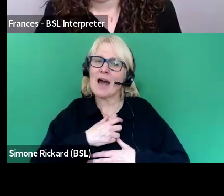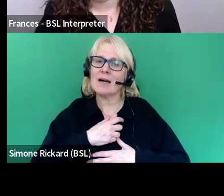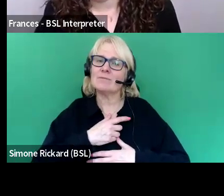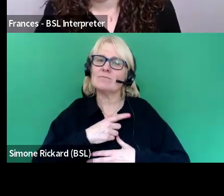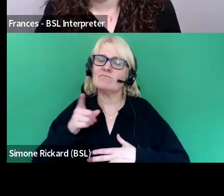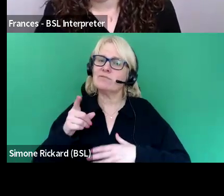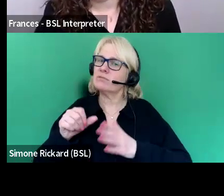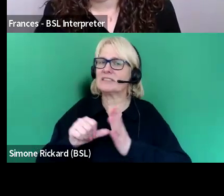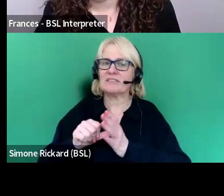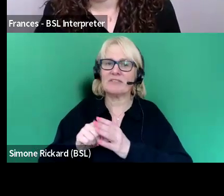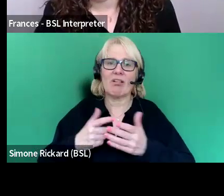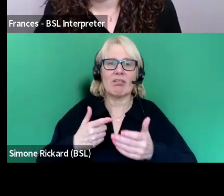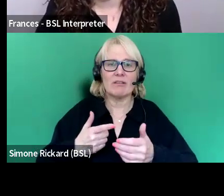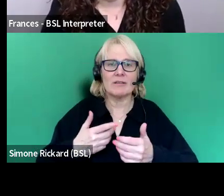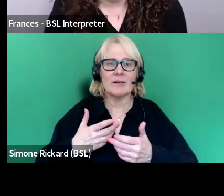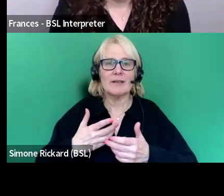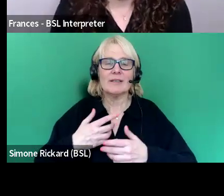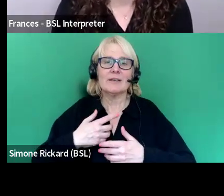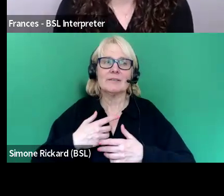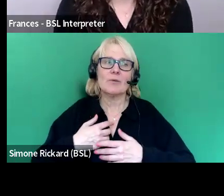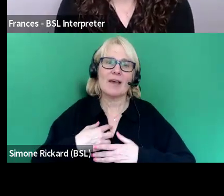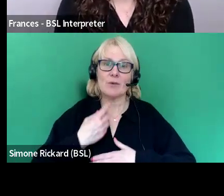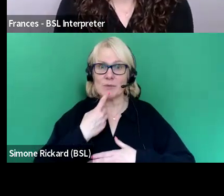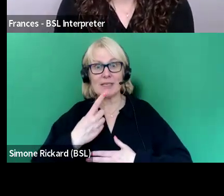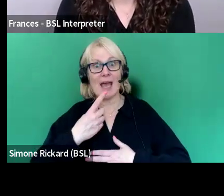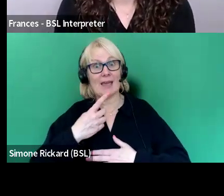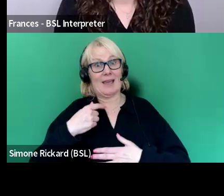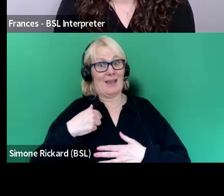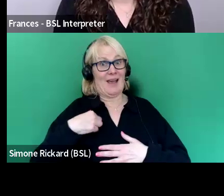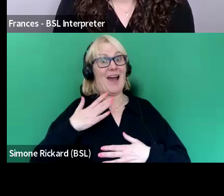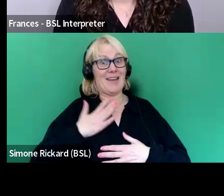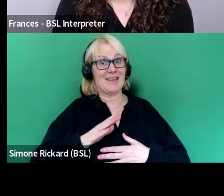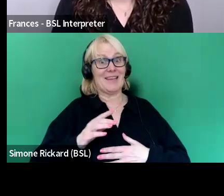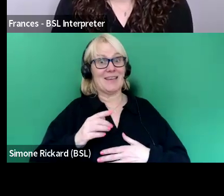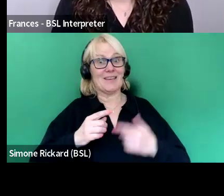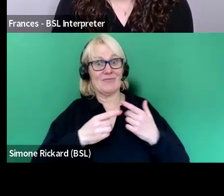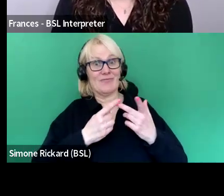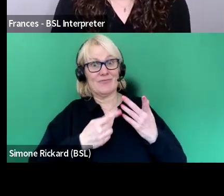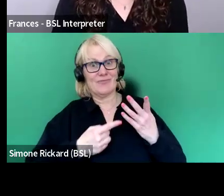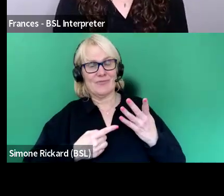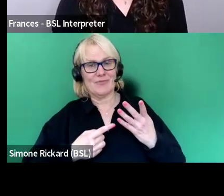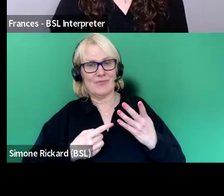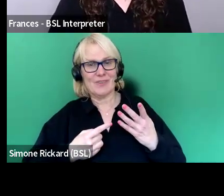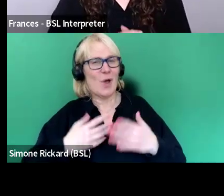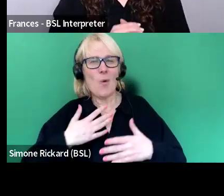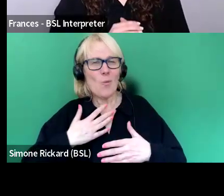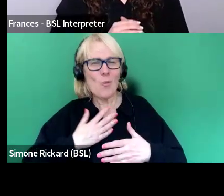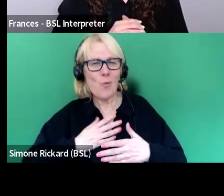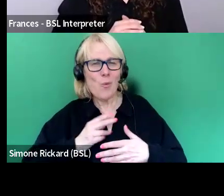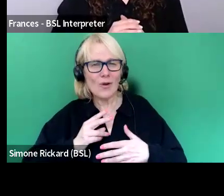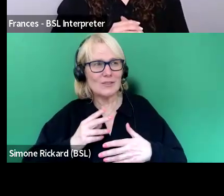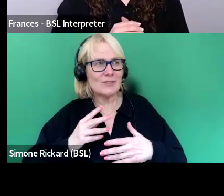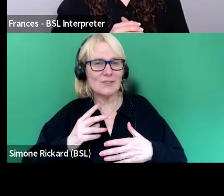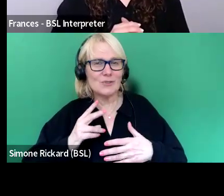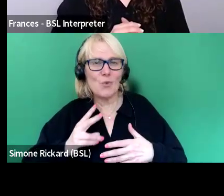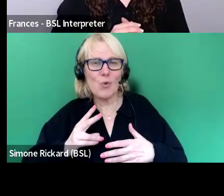making your needs apparent. Yeah, it's a tricky one, and I do think that's why I was saying, although you'll feel silly